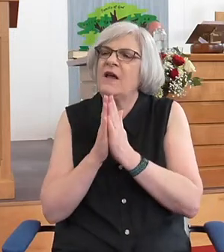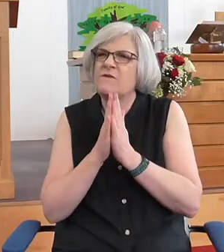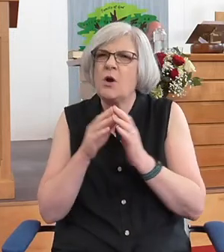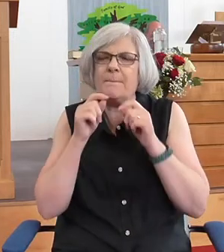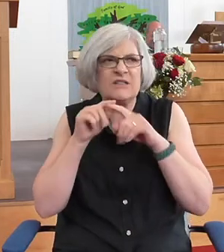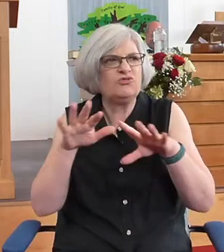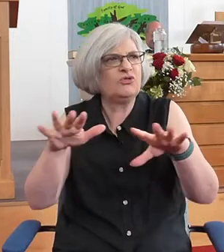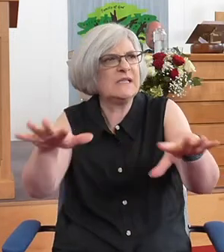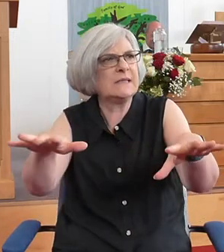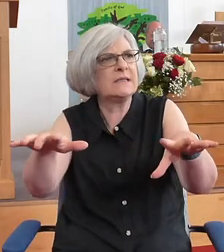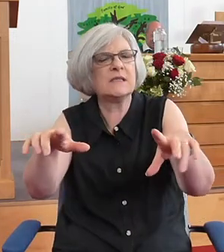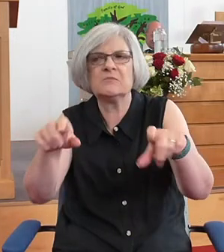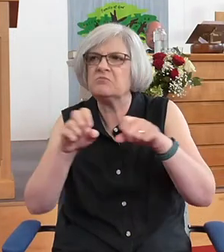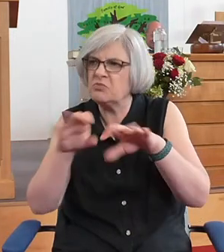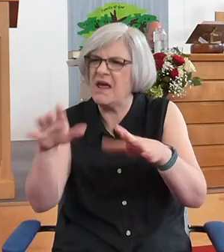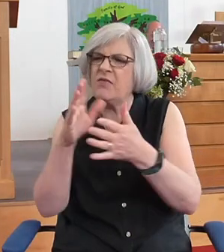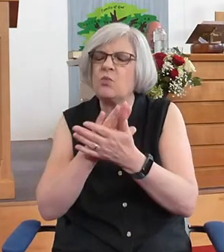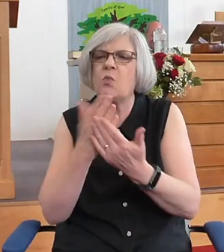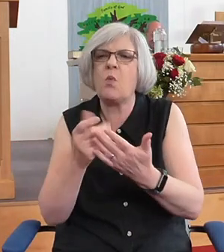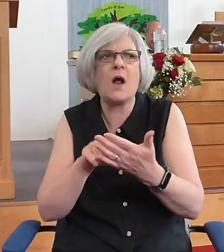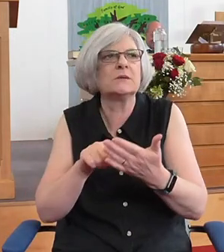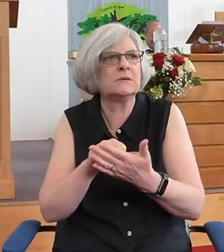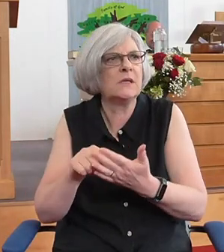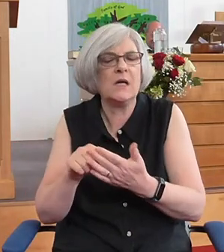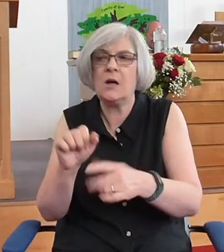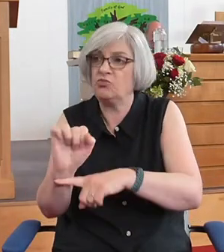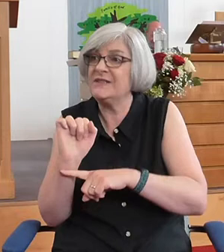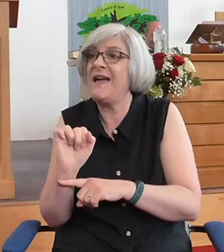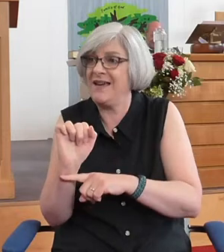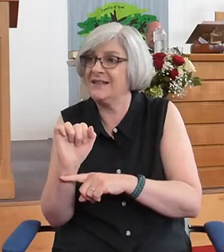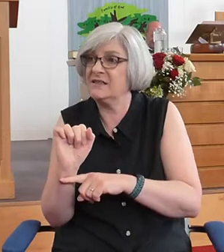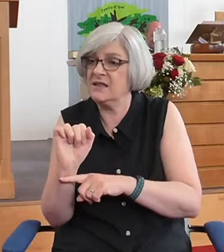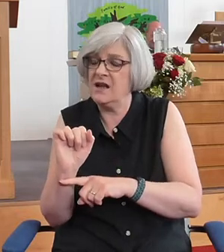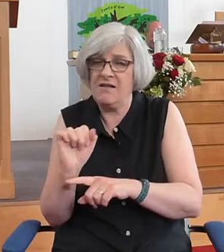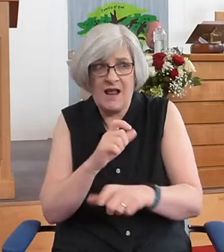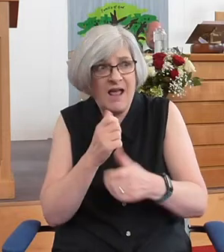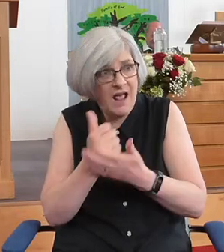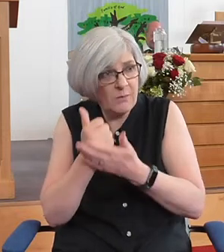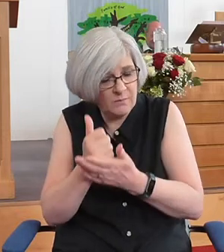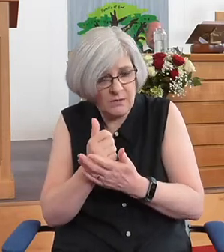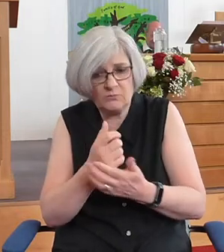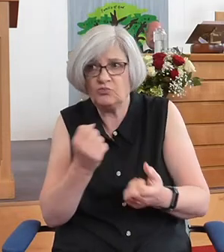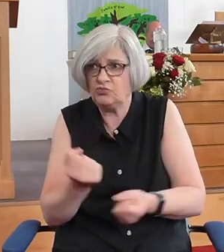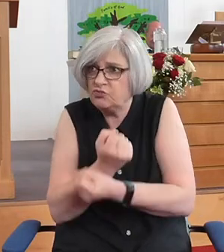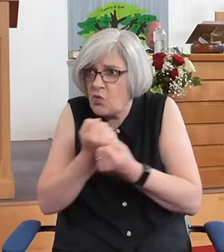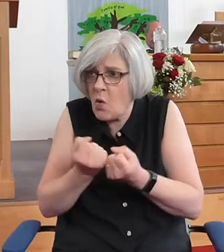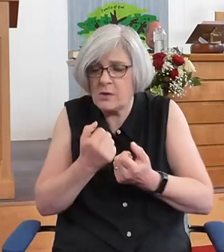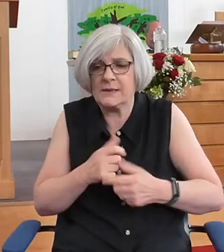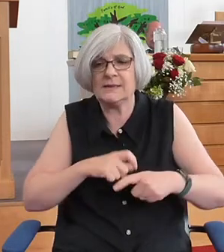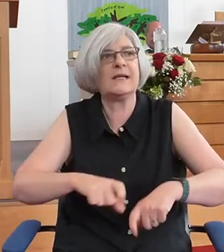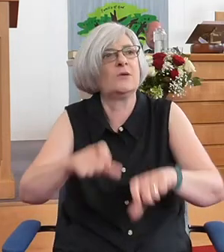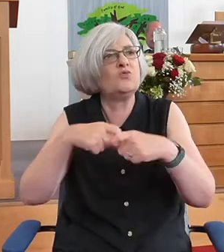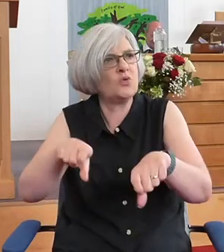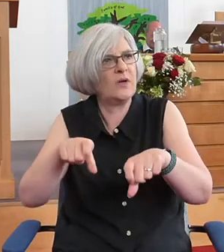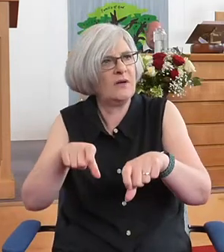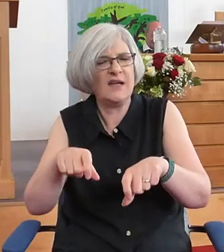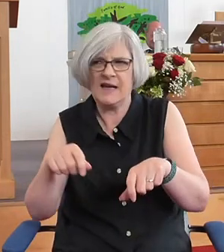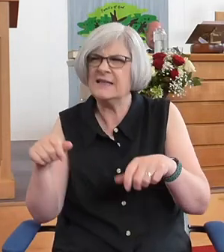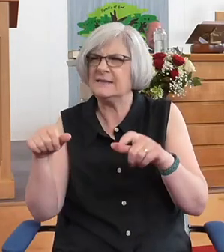word. Protect them and give them the strength to continue in what is sometimes a difficult and dangerous